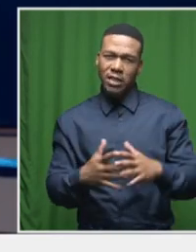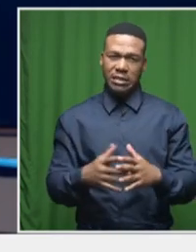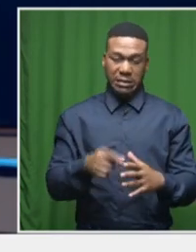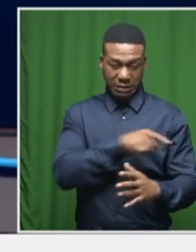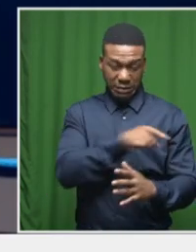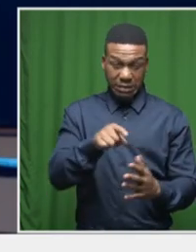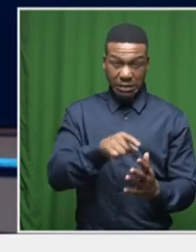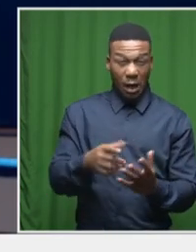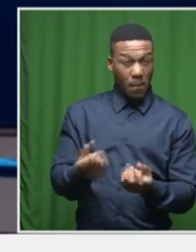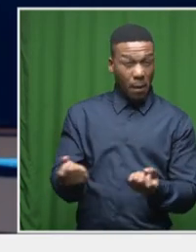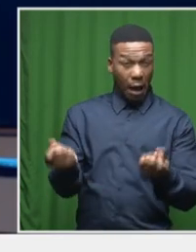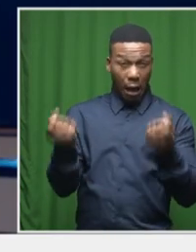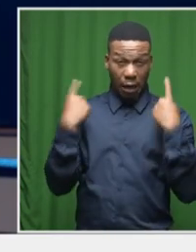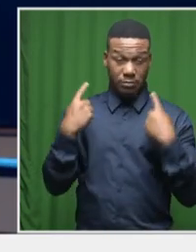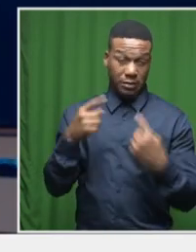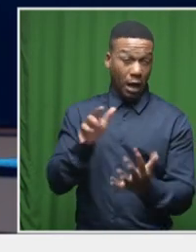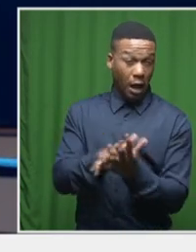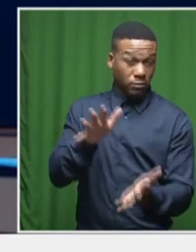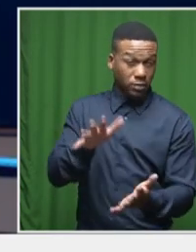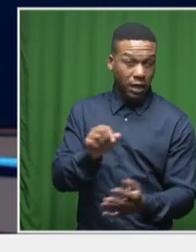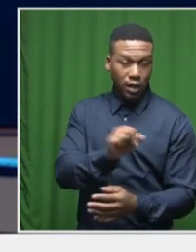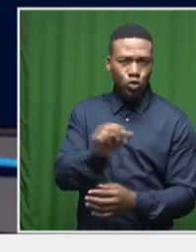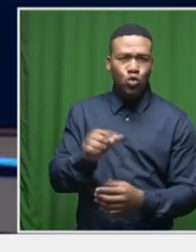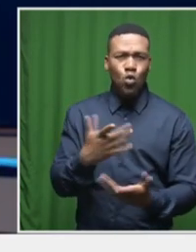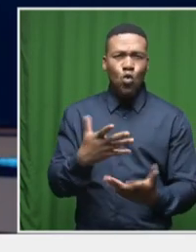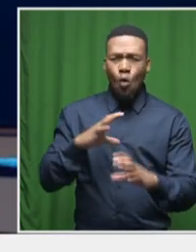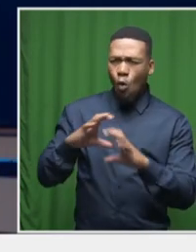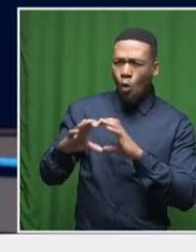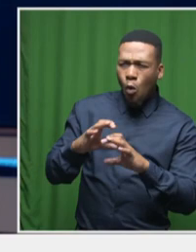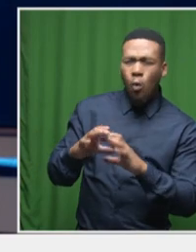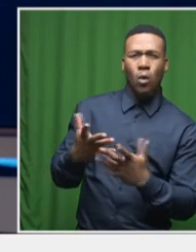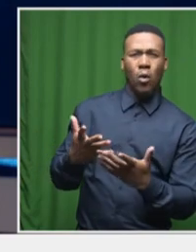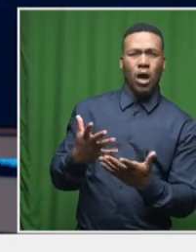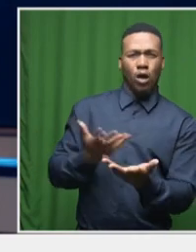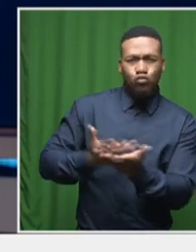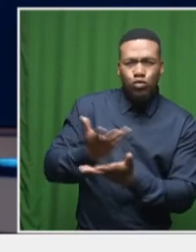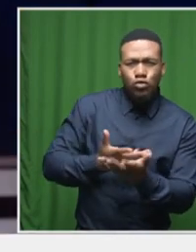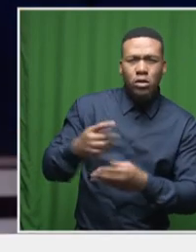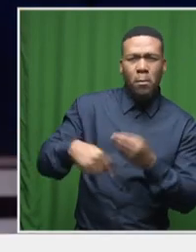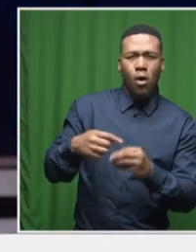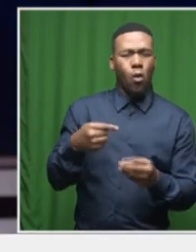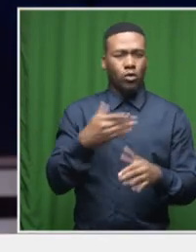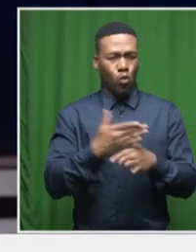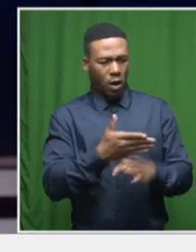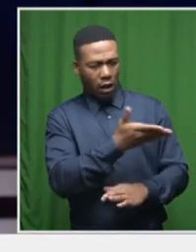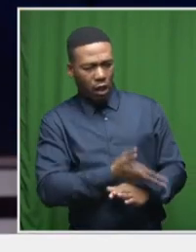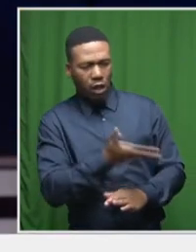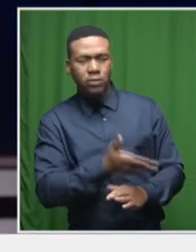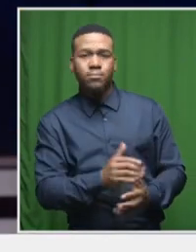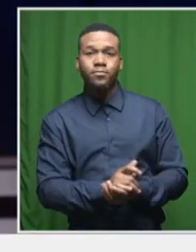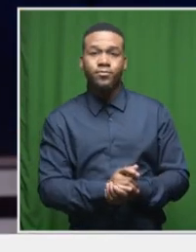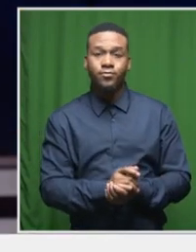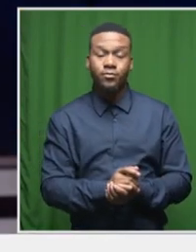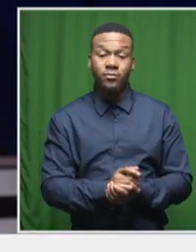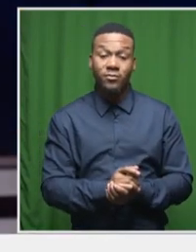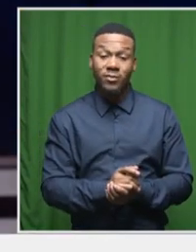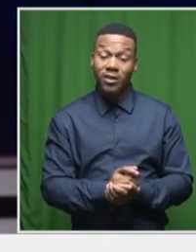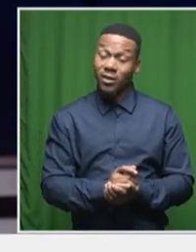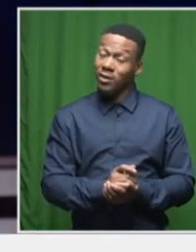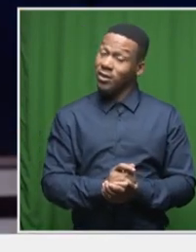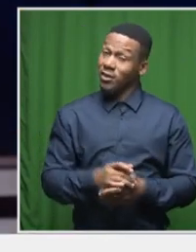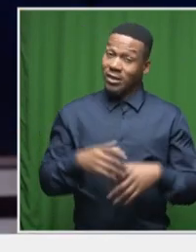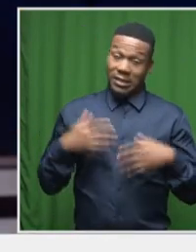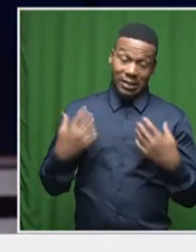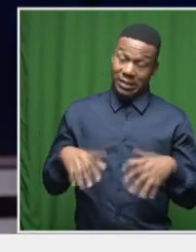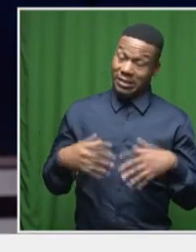that you're hoping these pieces and work will spark? Yeah, well, that question. I really, really wish that